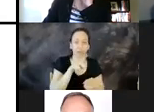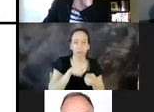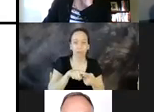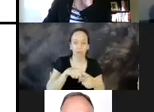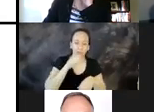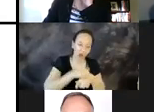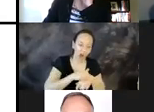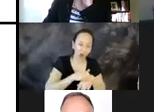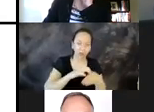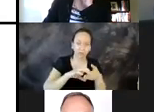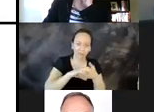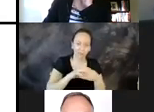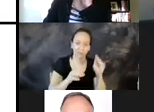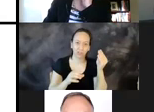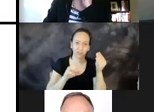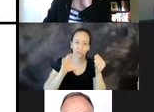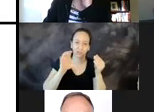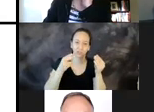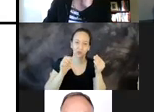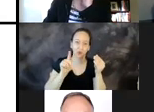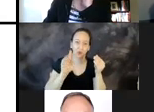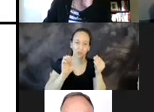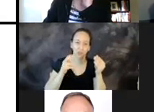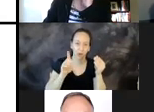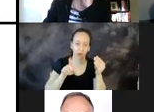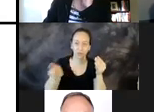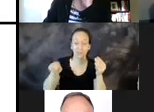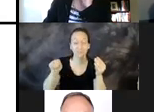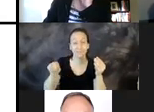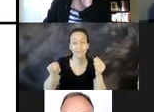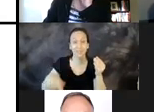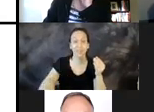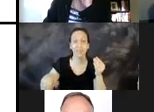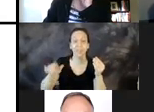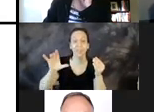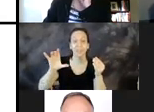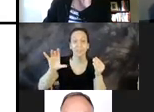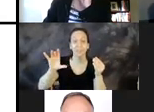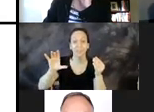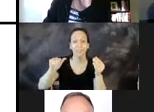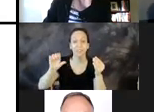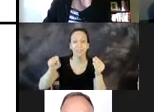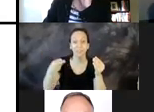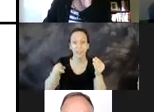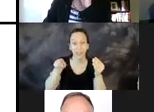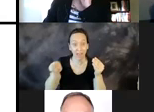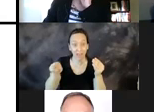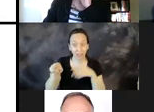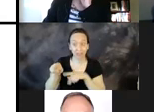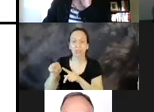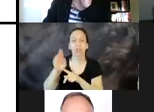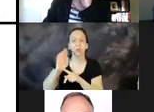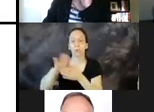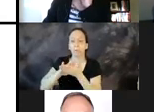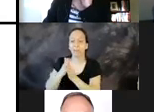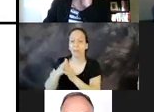standard Charlie cards. Further, overpayment in cash at a streetscape fare vending machine will be stored as an account credit